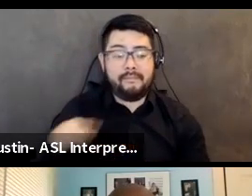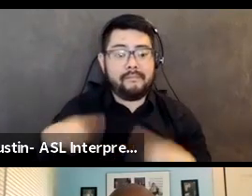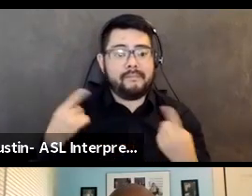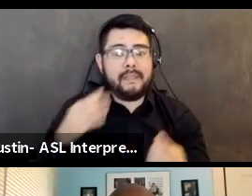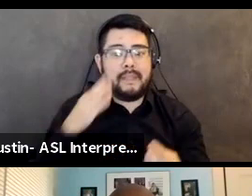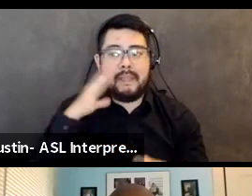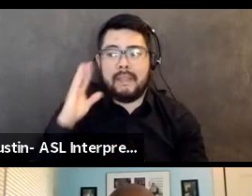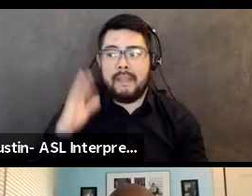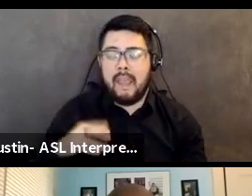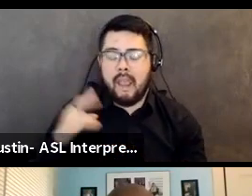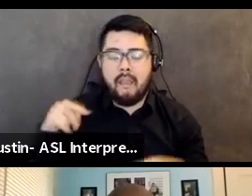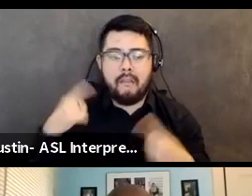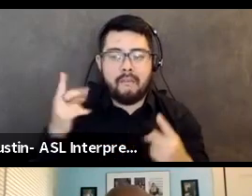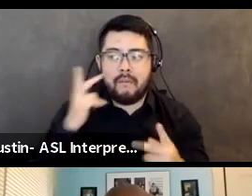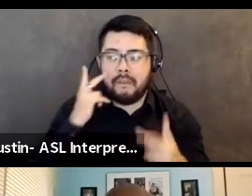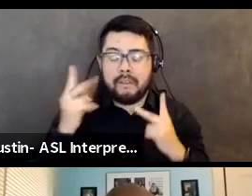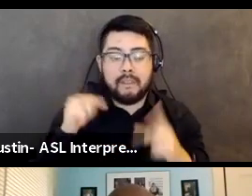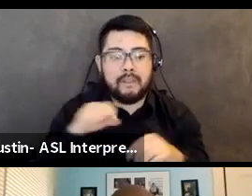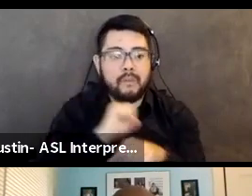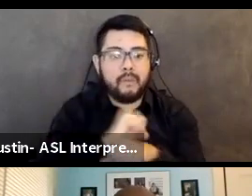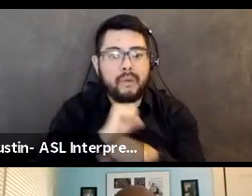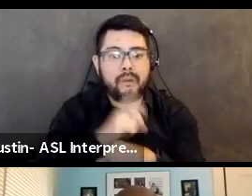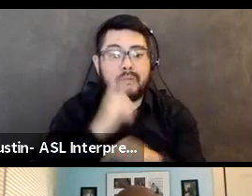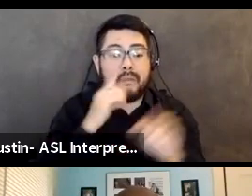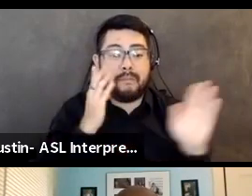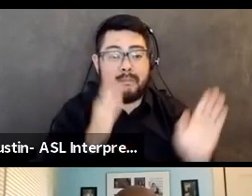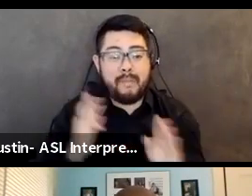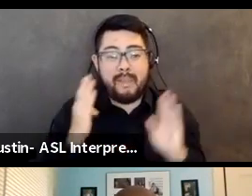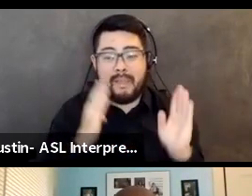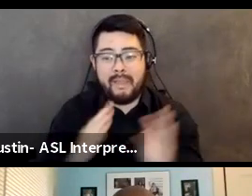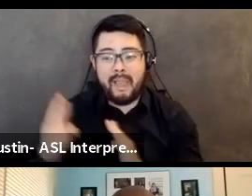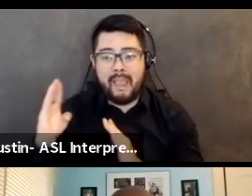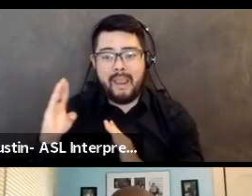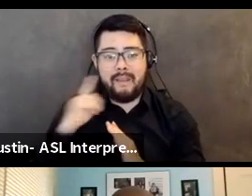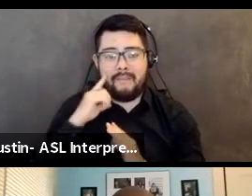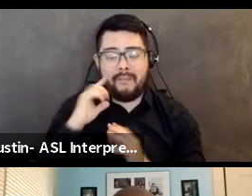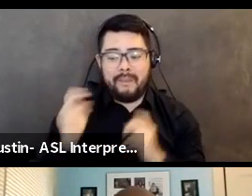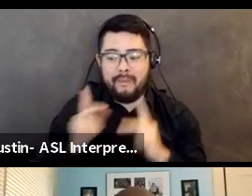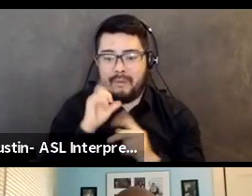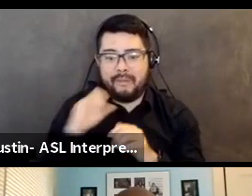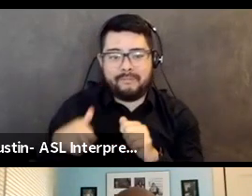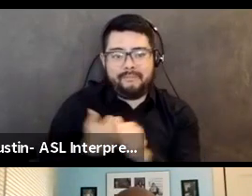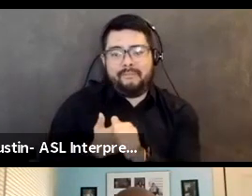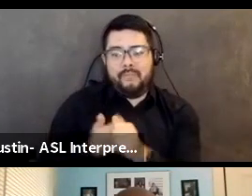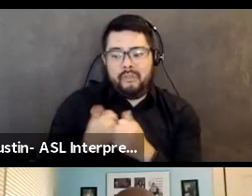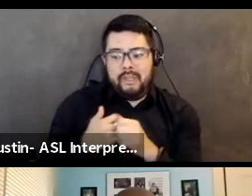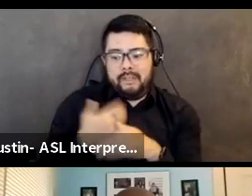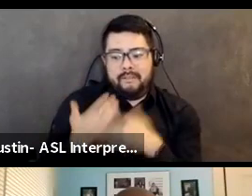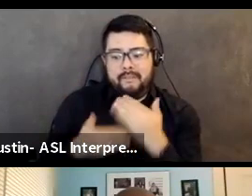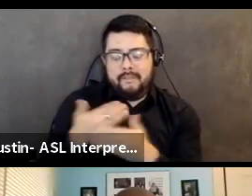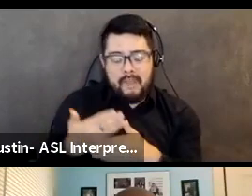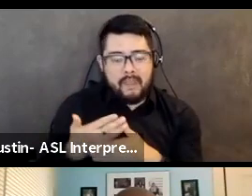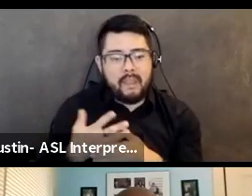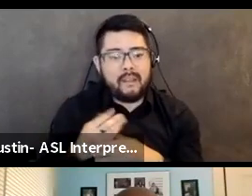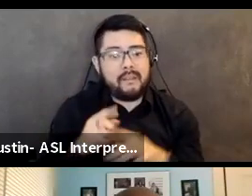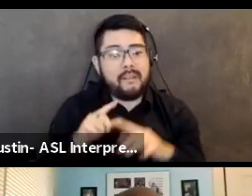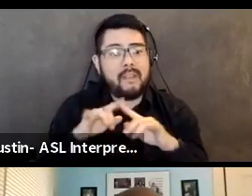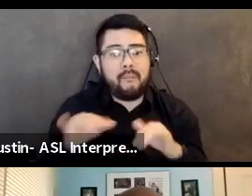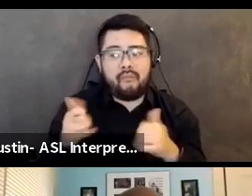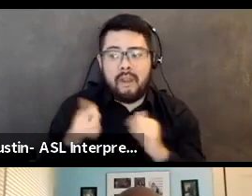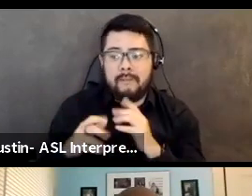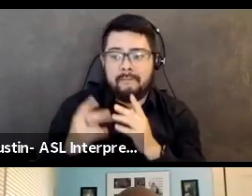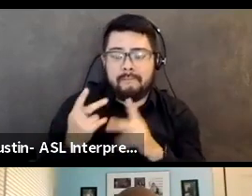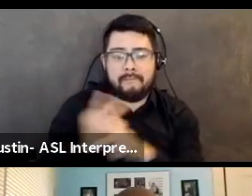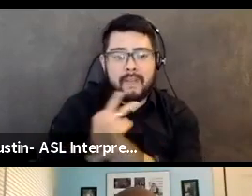work and scenario planning uh in the background in truly trying to find a way to